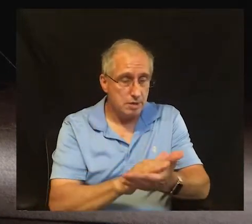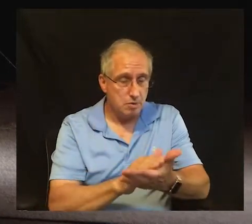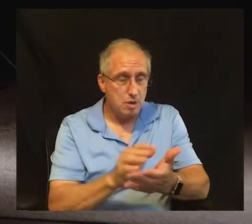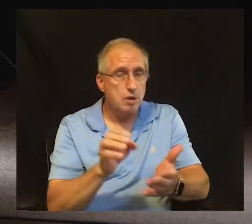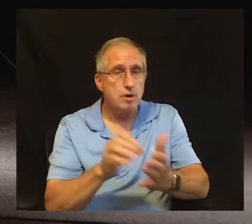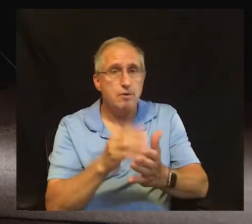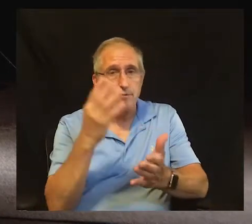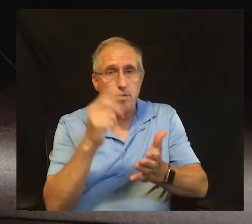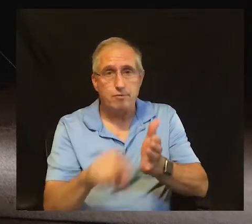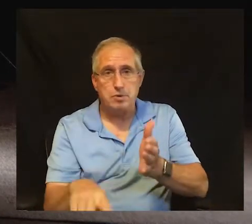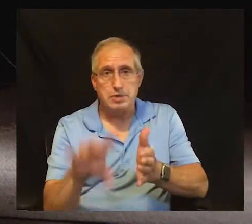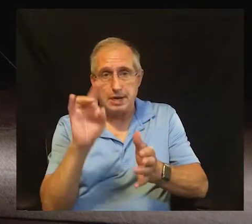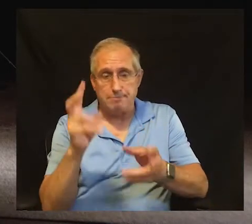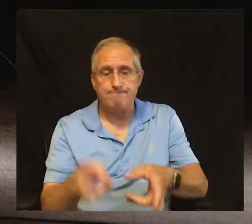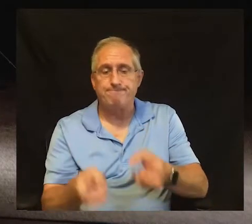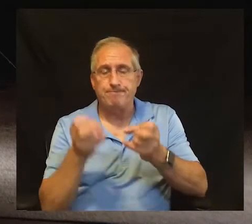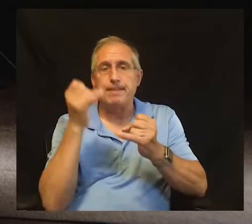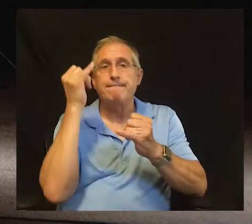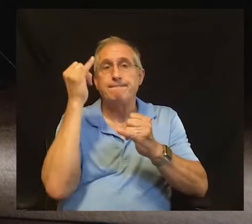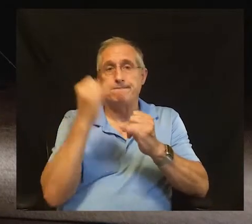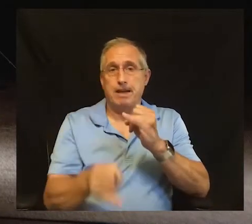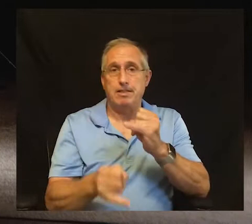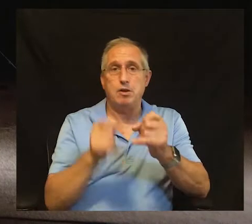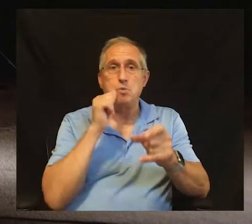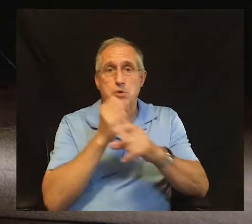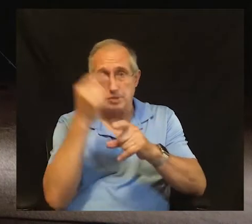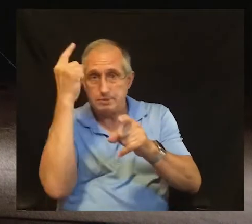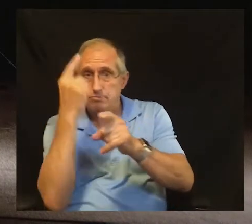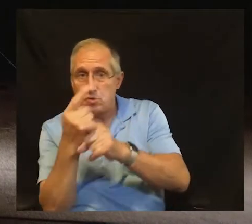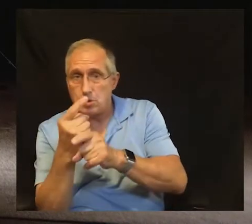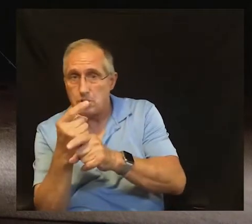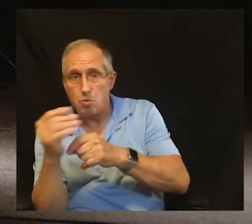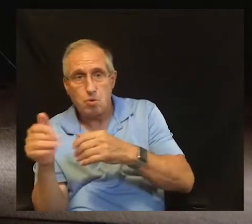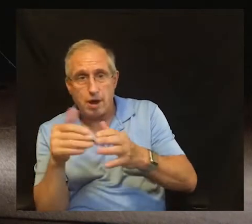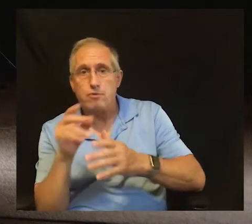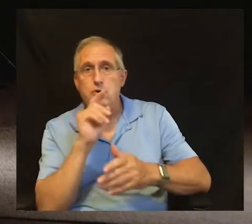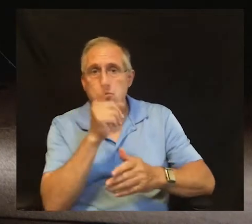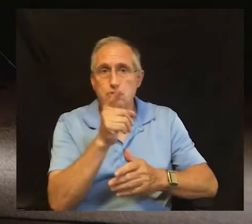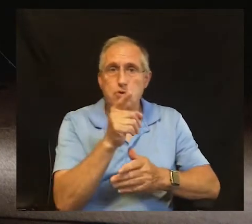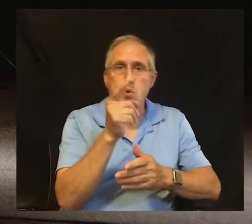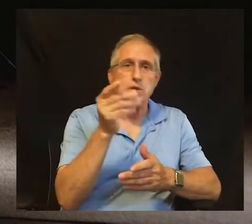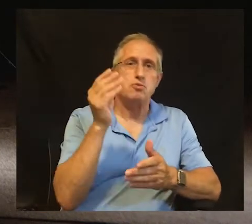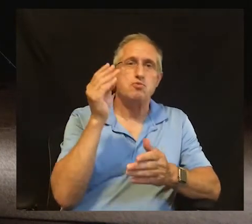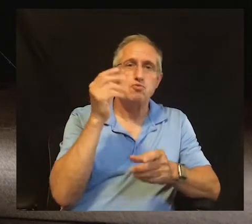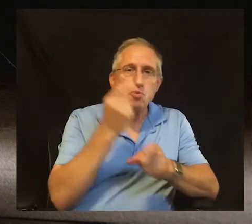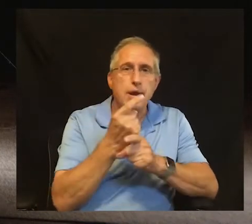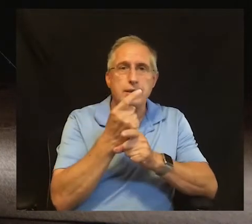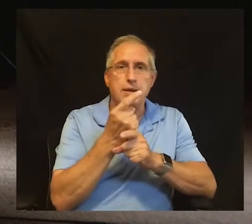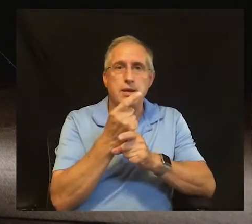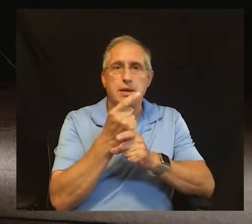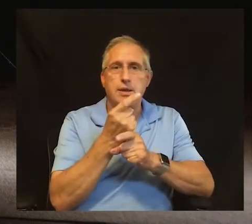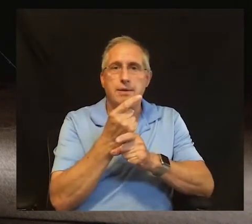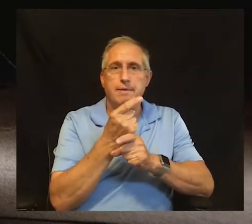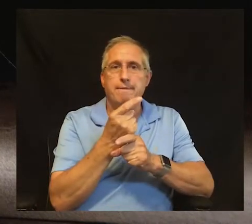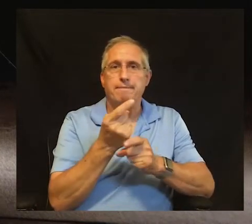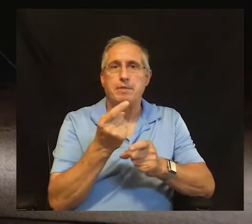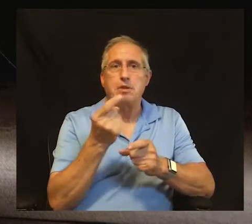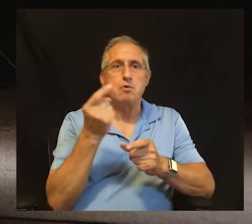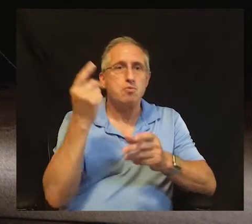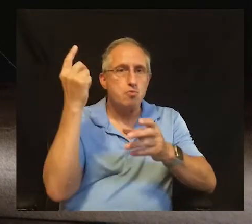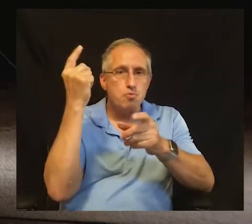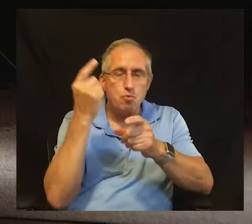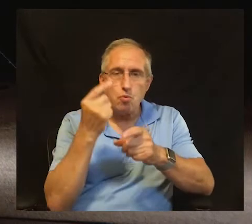chapter 4, verse 8. Finally, brothers and sisters, whatever is true, whatever is noble, whatever is, say it with me,